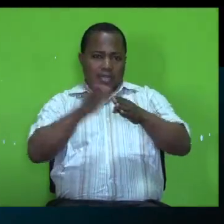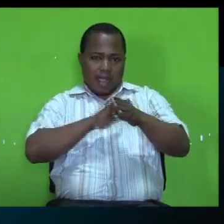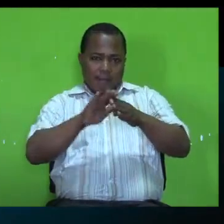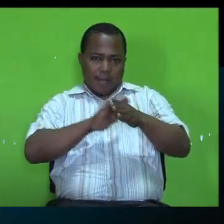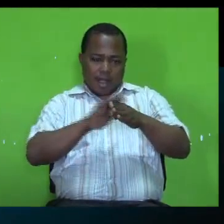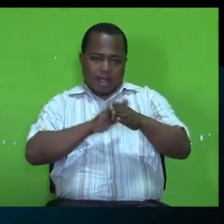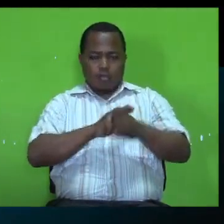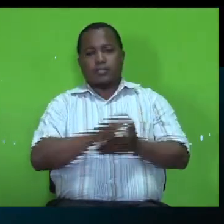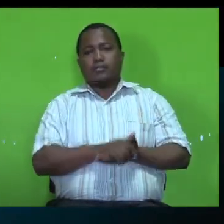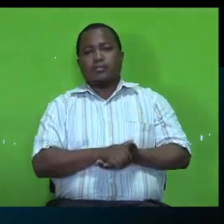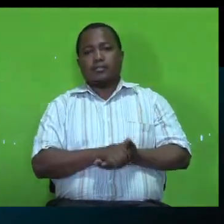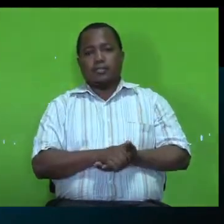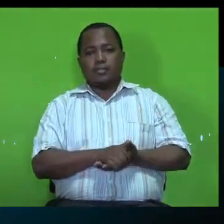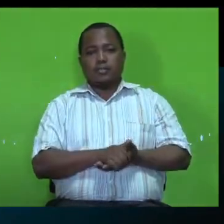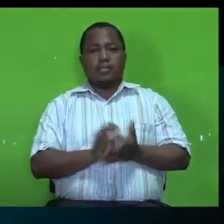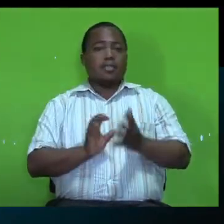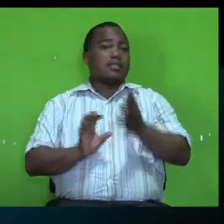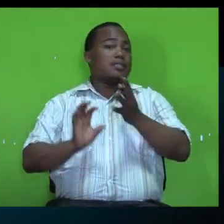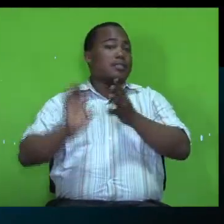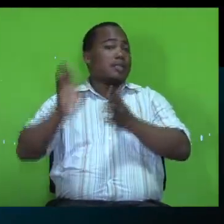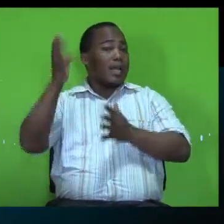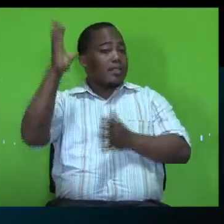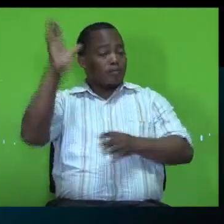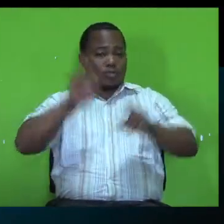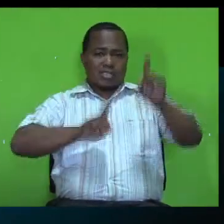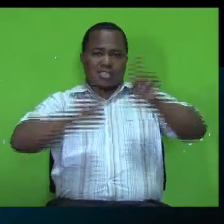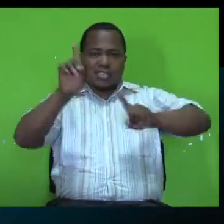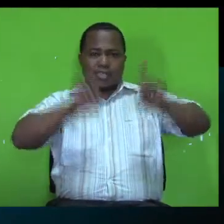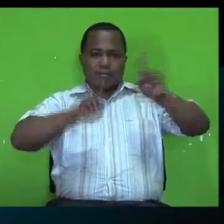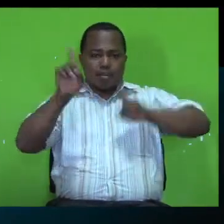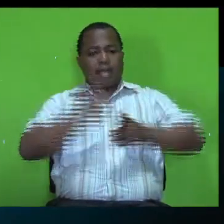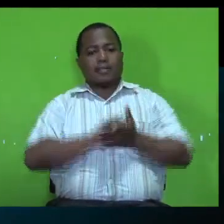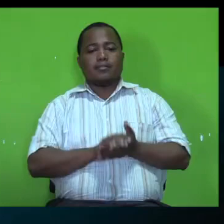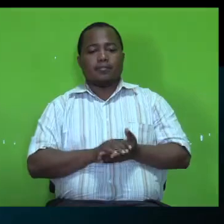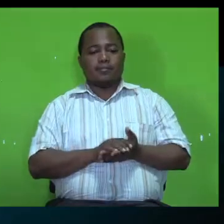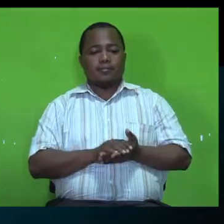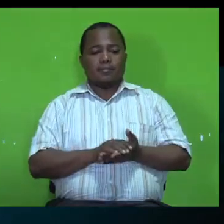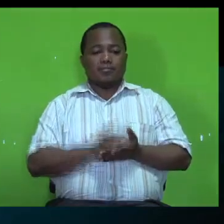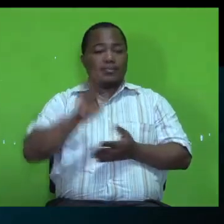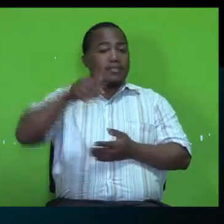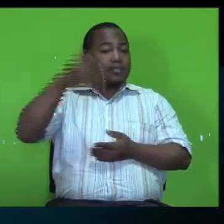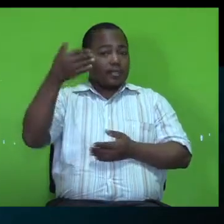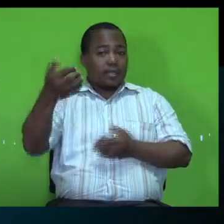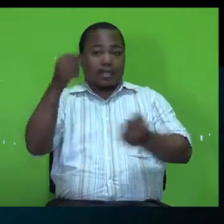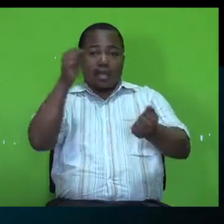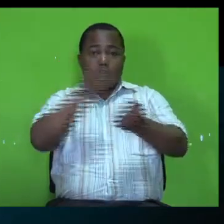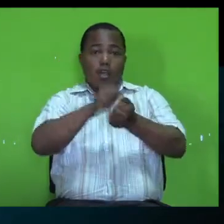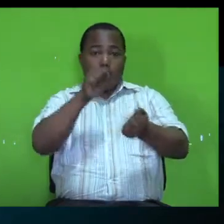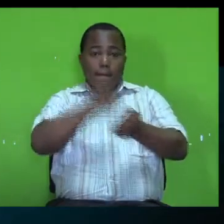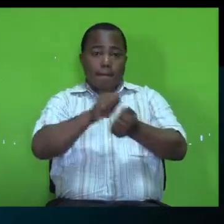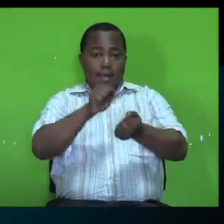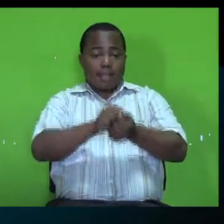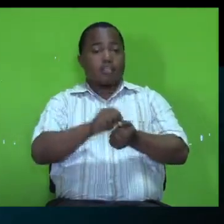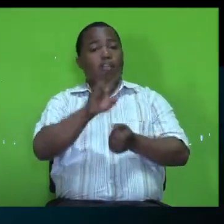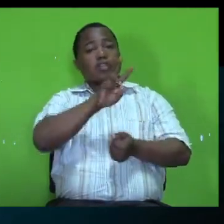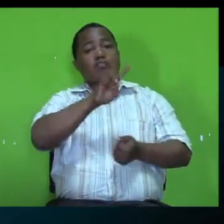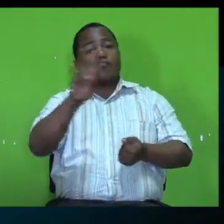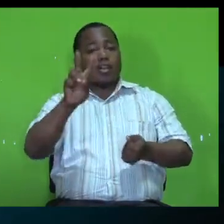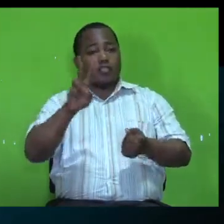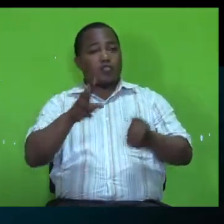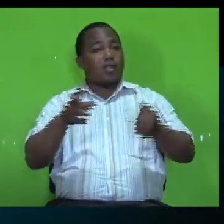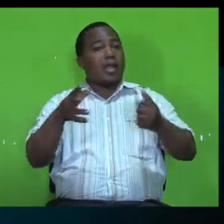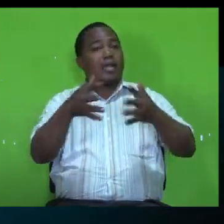about transport in plants, then components of the vascular